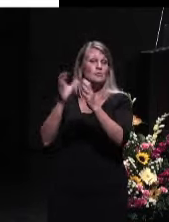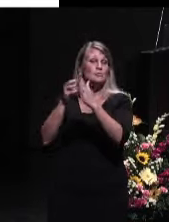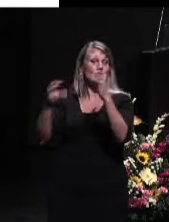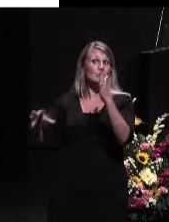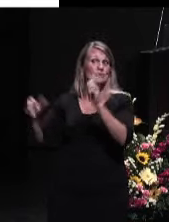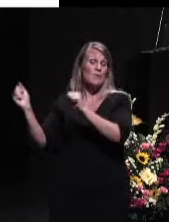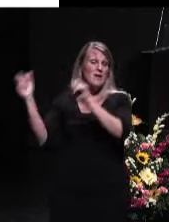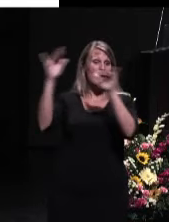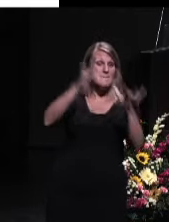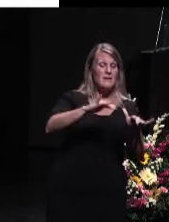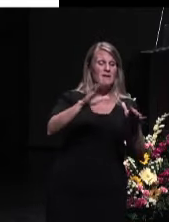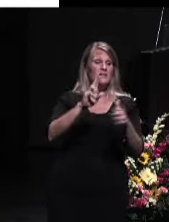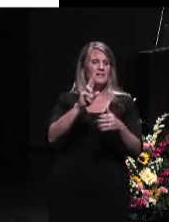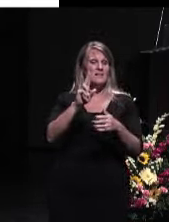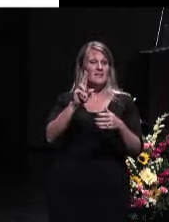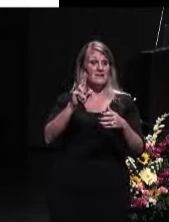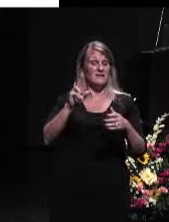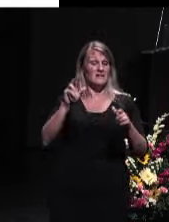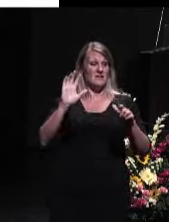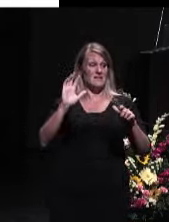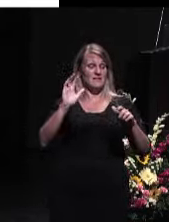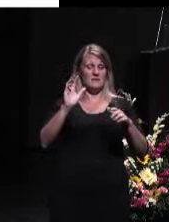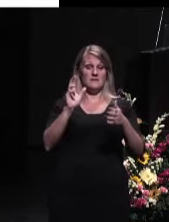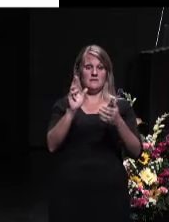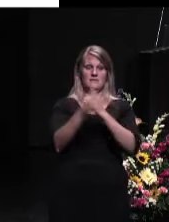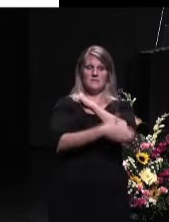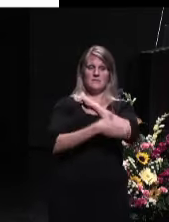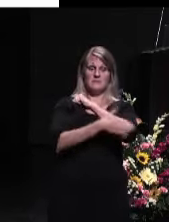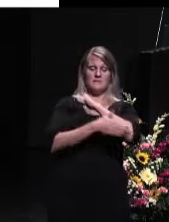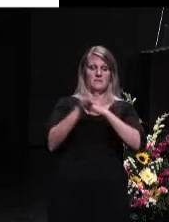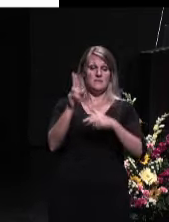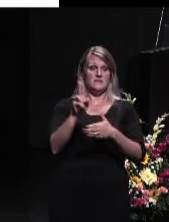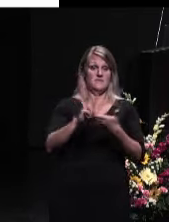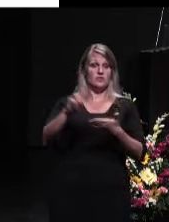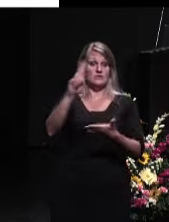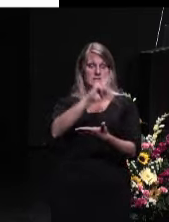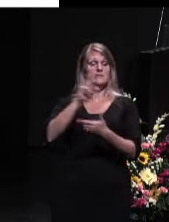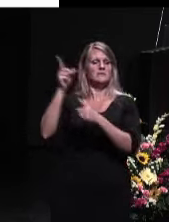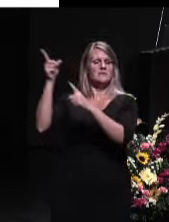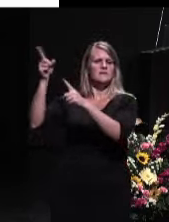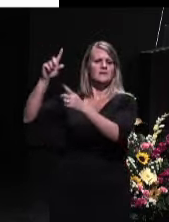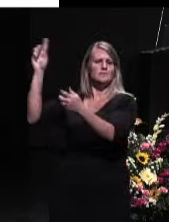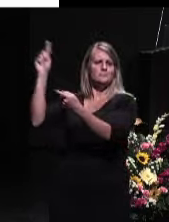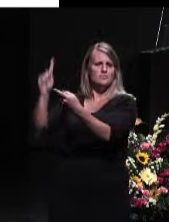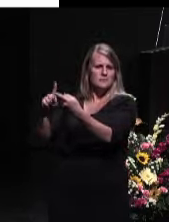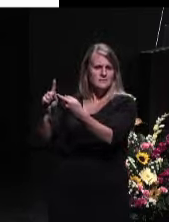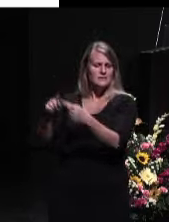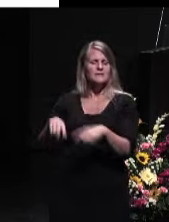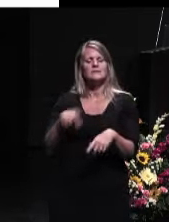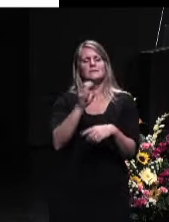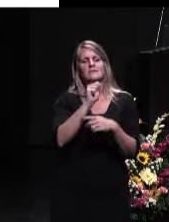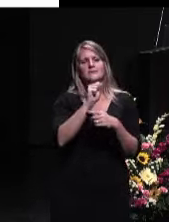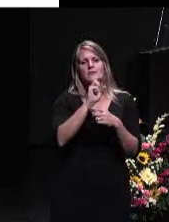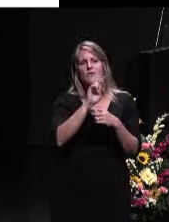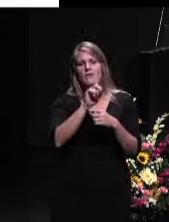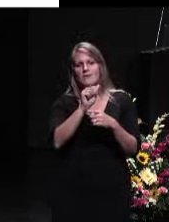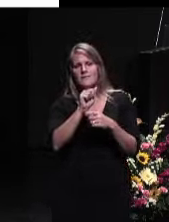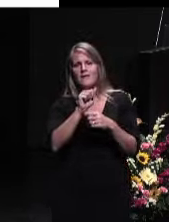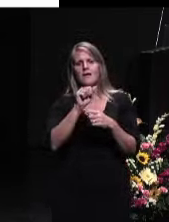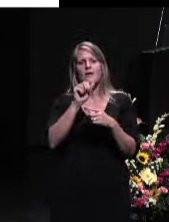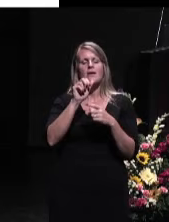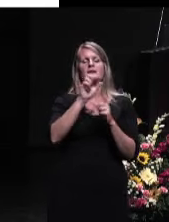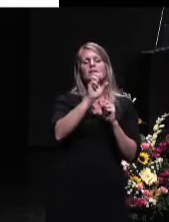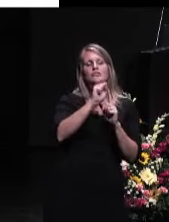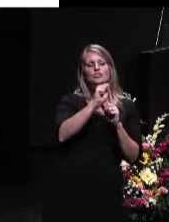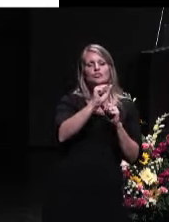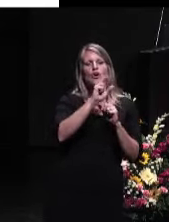States University. They're down significantly. We know the same is true for students from Saudi Arabia, Egypt, and other Middle Eastern